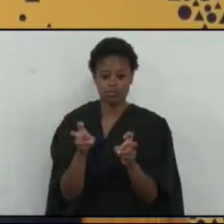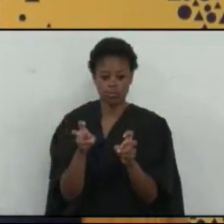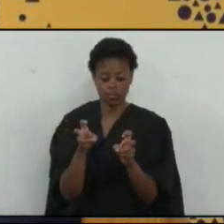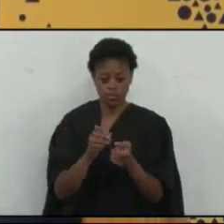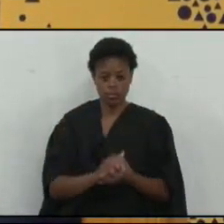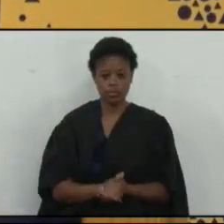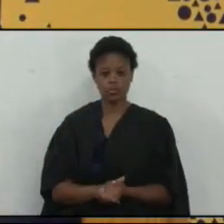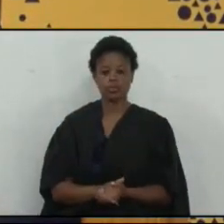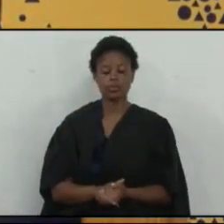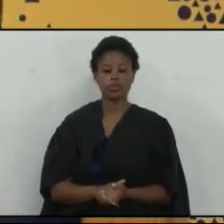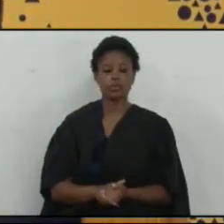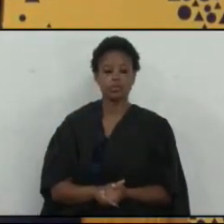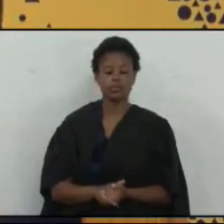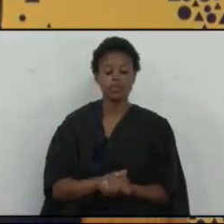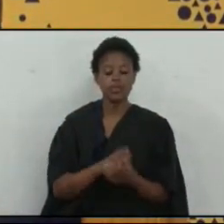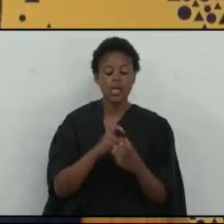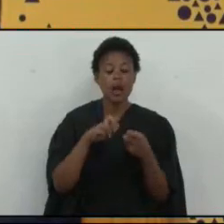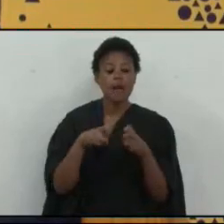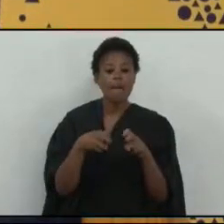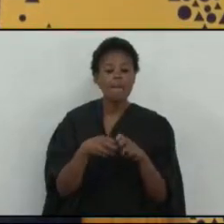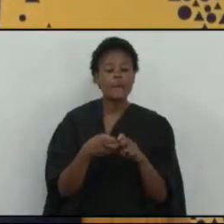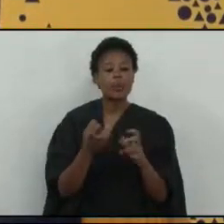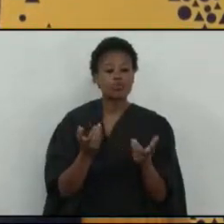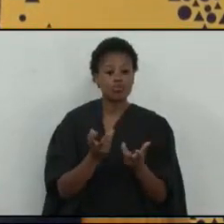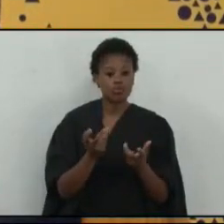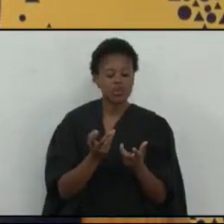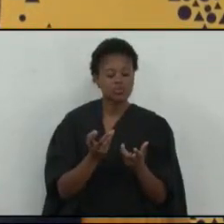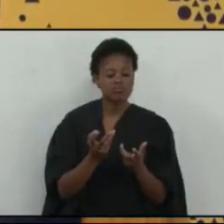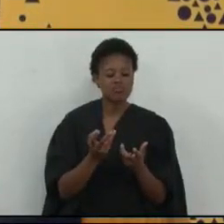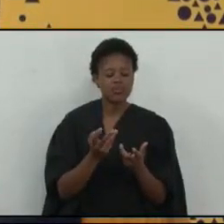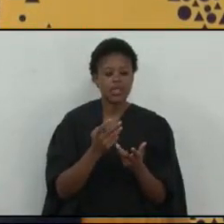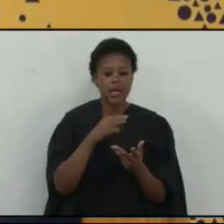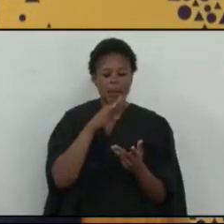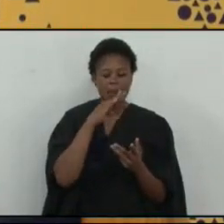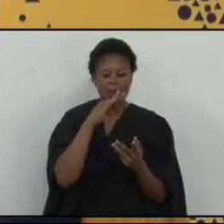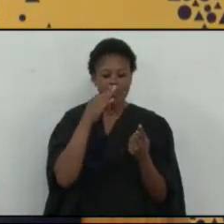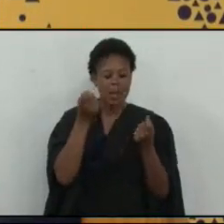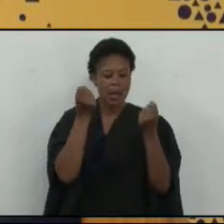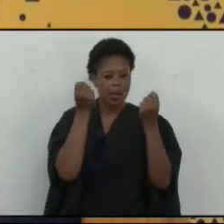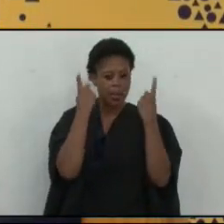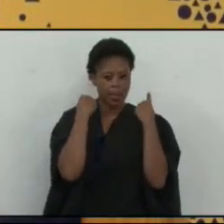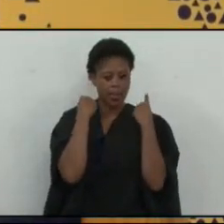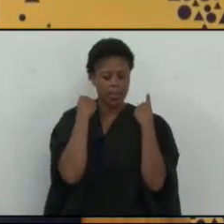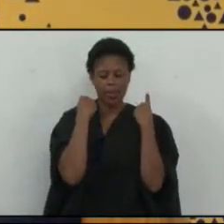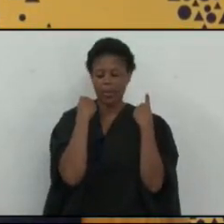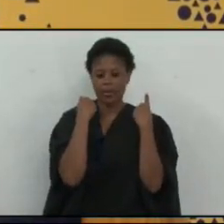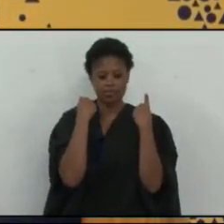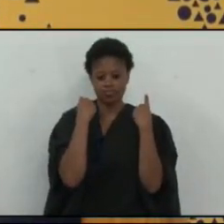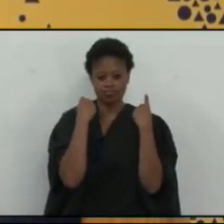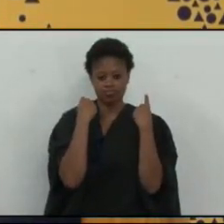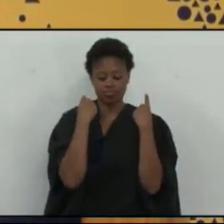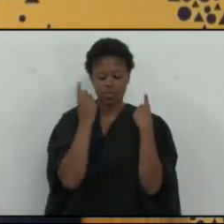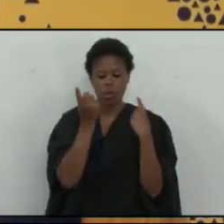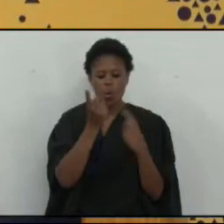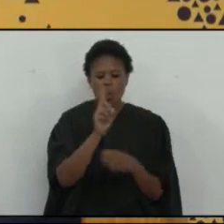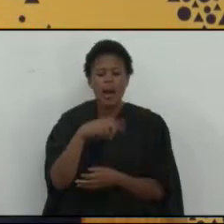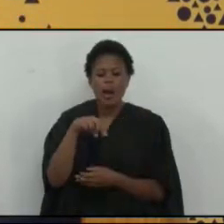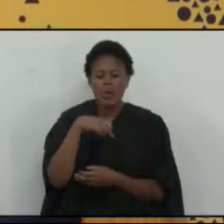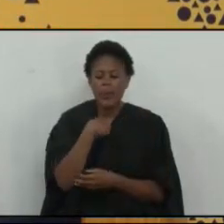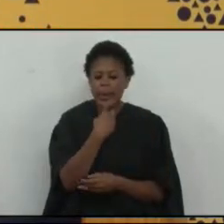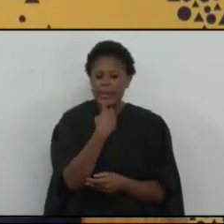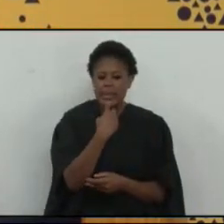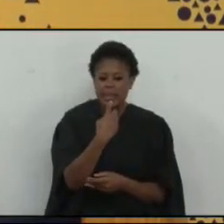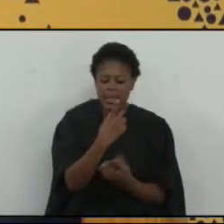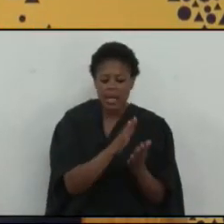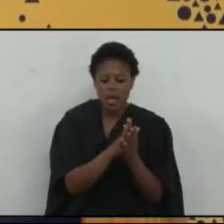quotes. The problem is not a lack of understanding of what we are saying